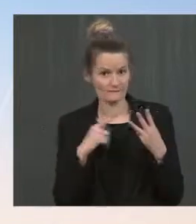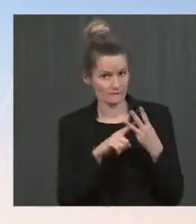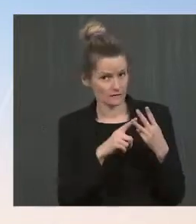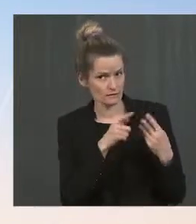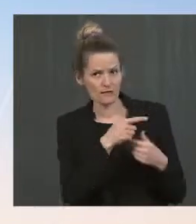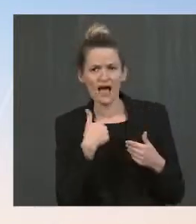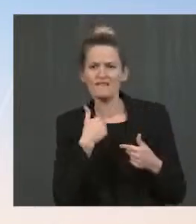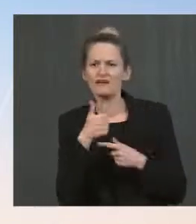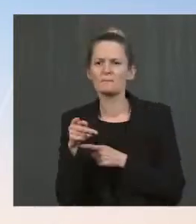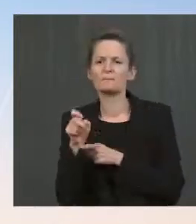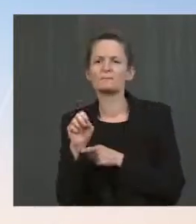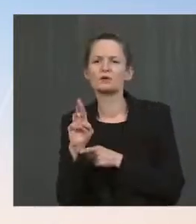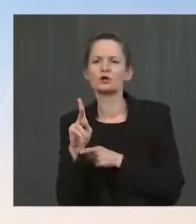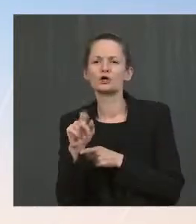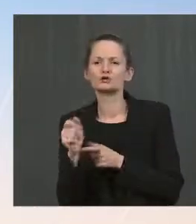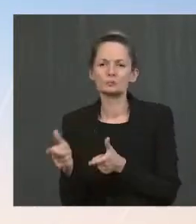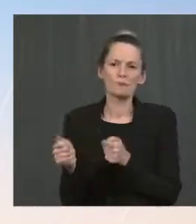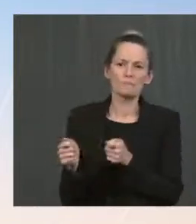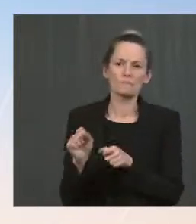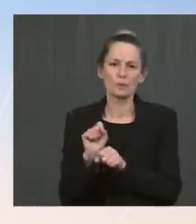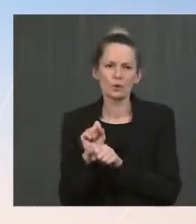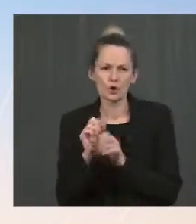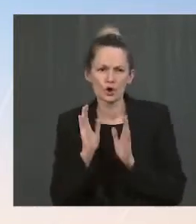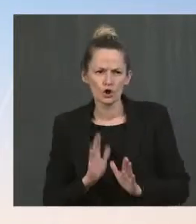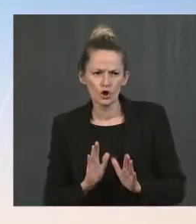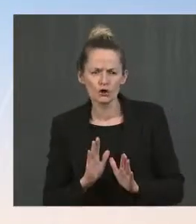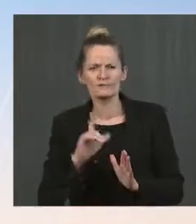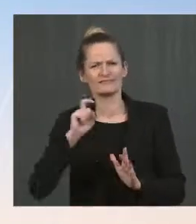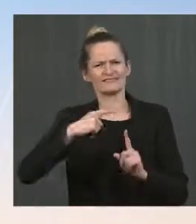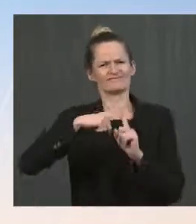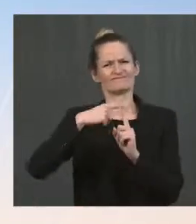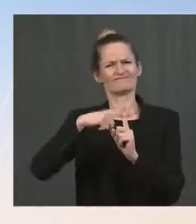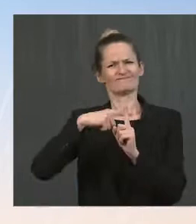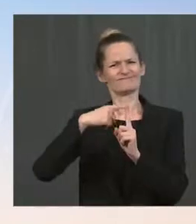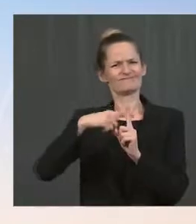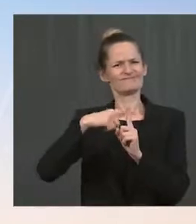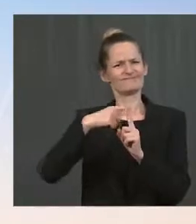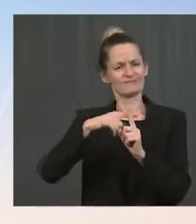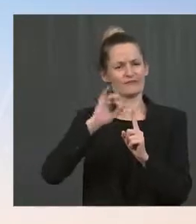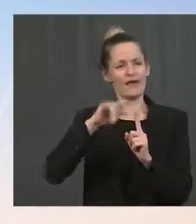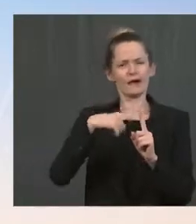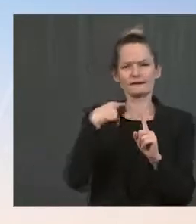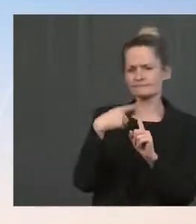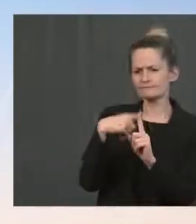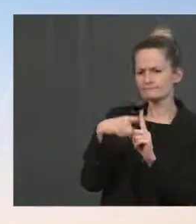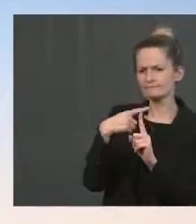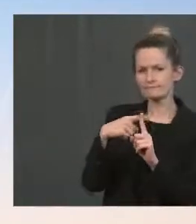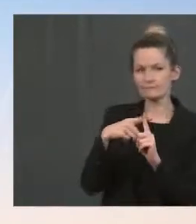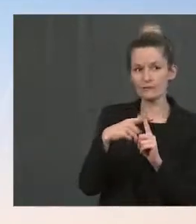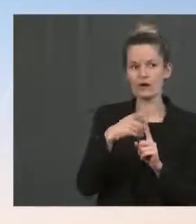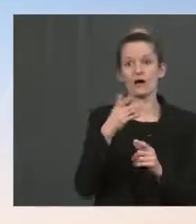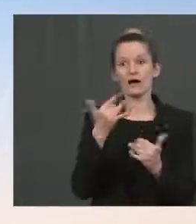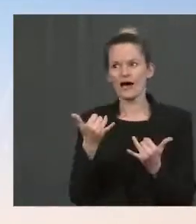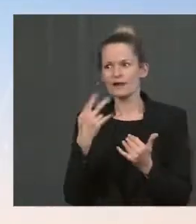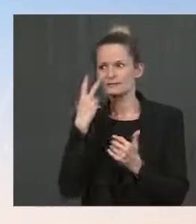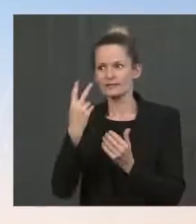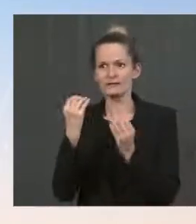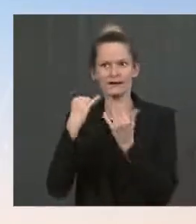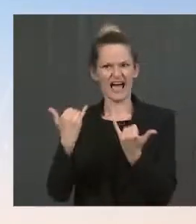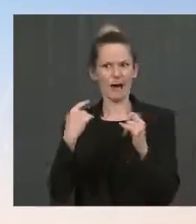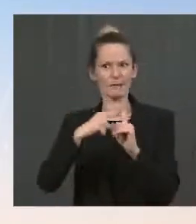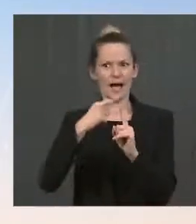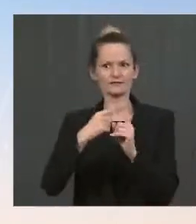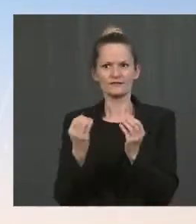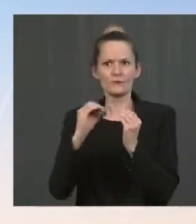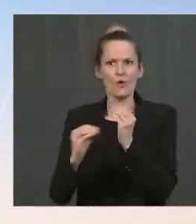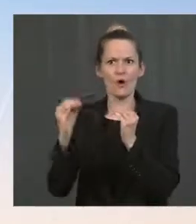continued positive signs in month-over-month trends as it relates to the economy and job creation. Go ahead. Is there any sense, you know, when you look at the